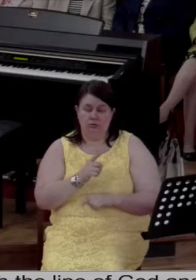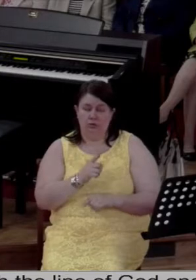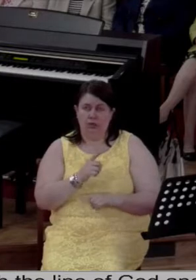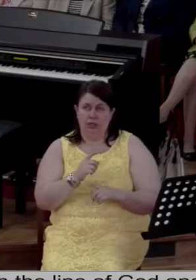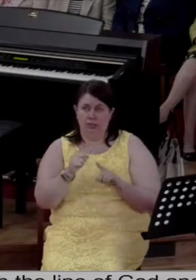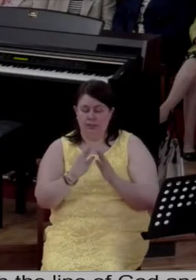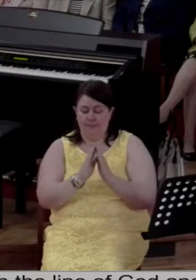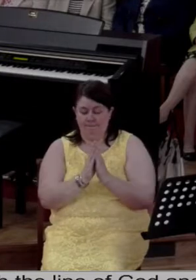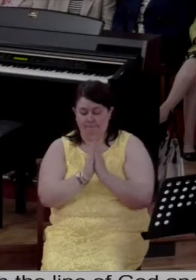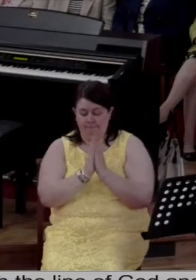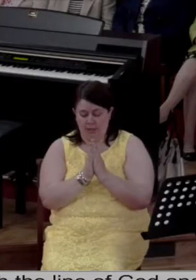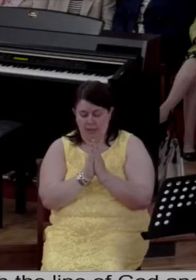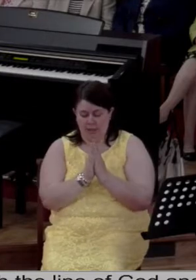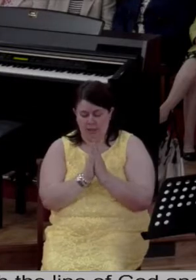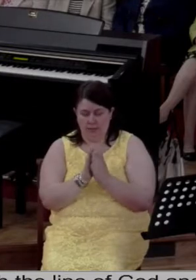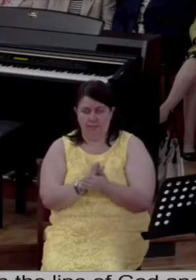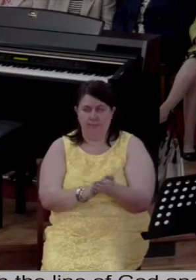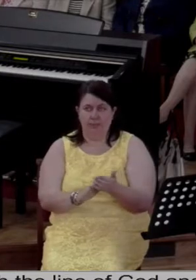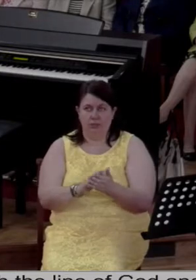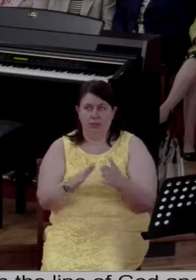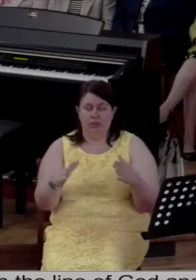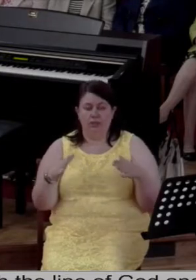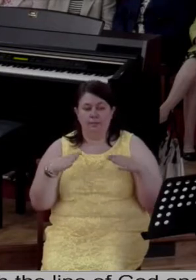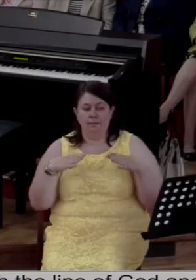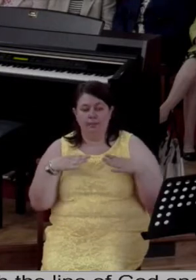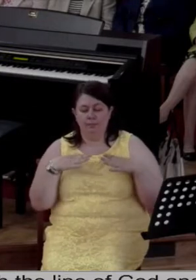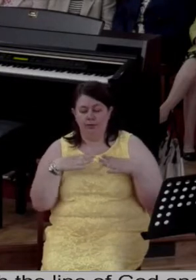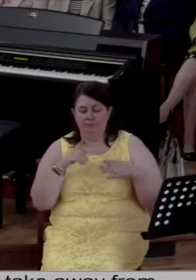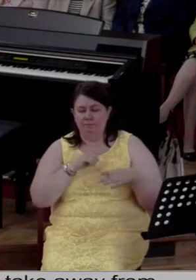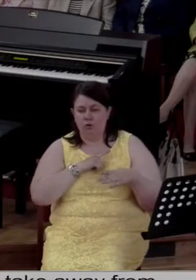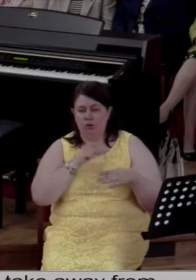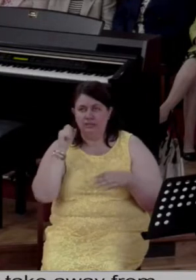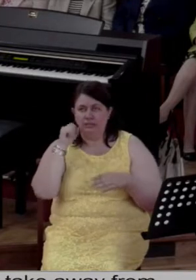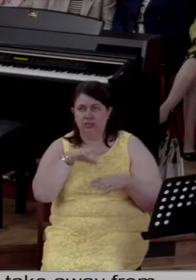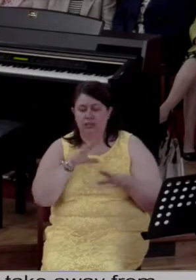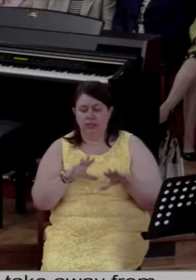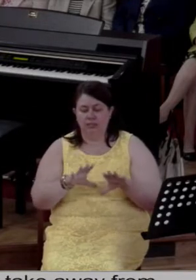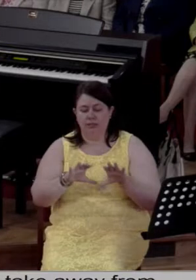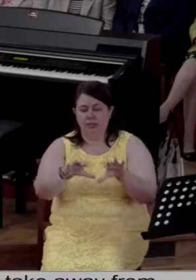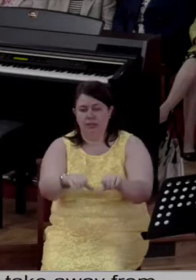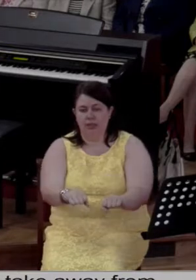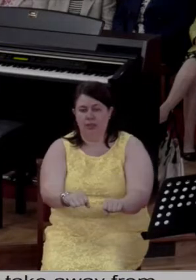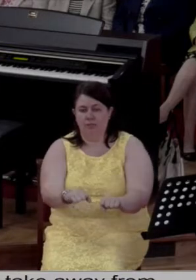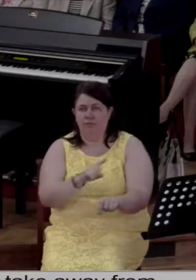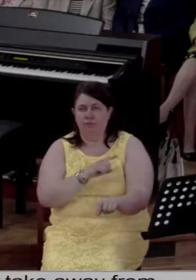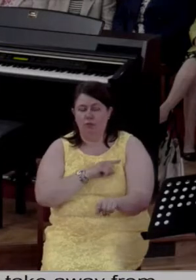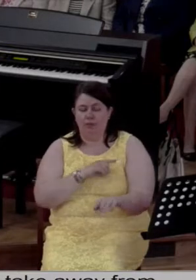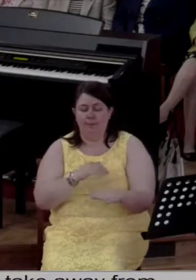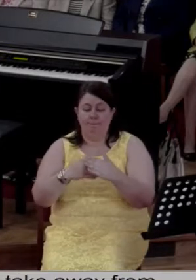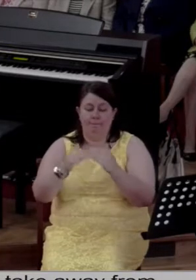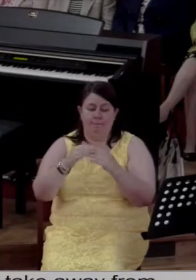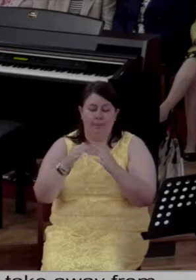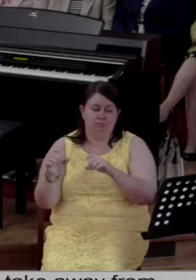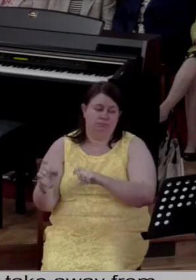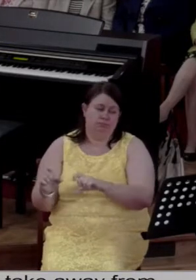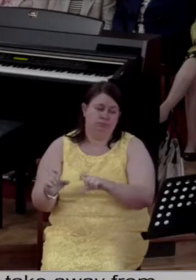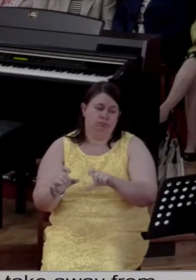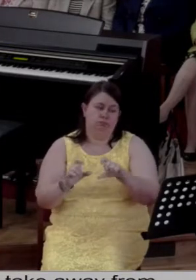29 makes preparation for Solomon, his son, to follow up and to build what became